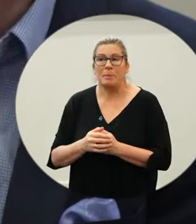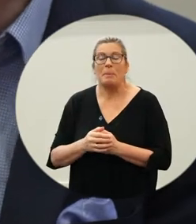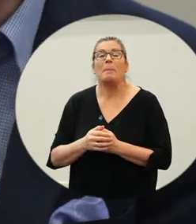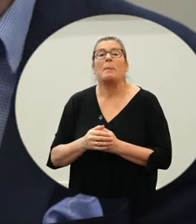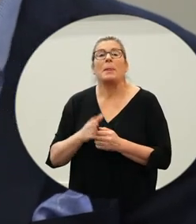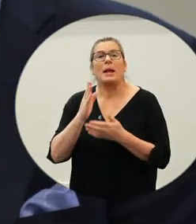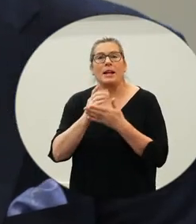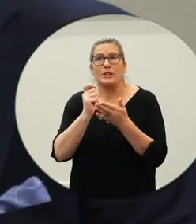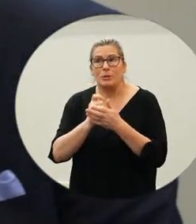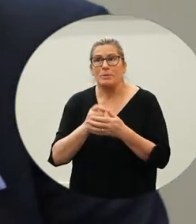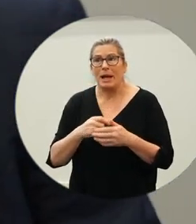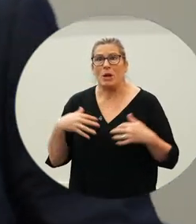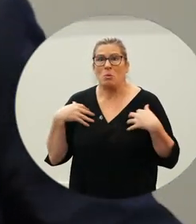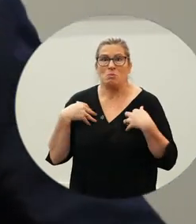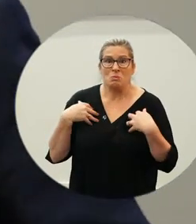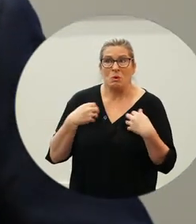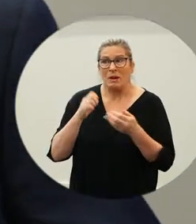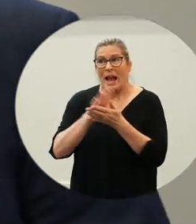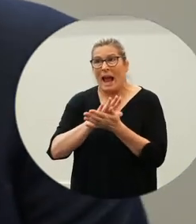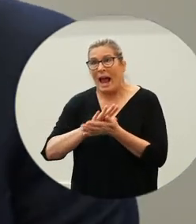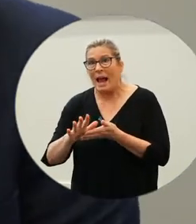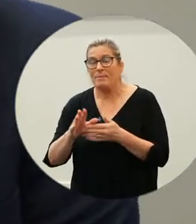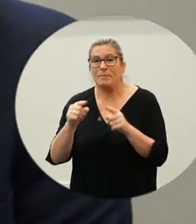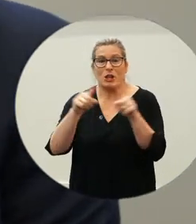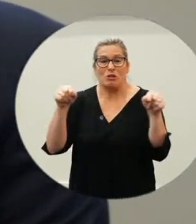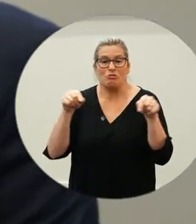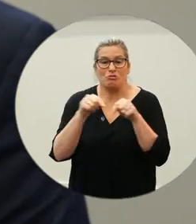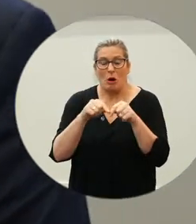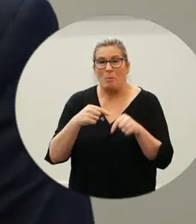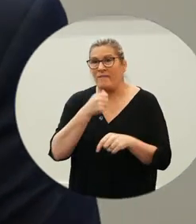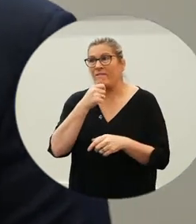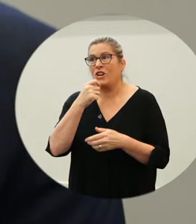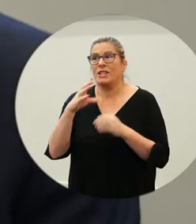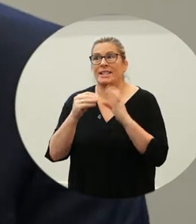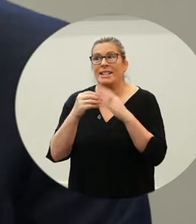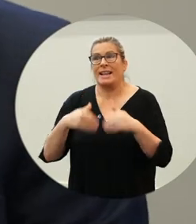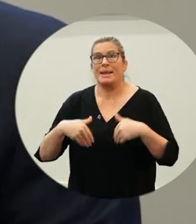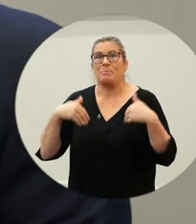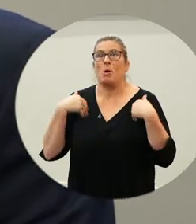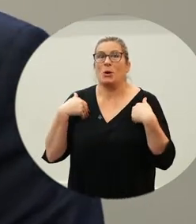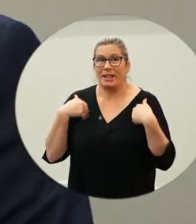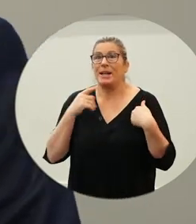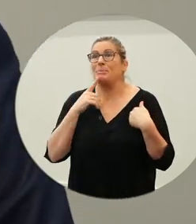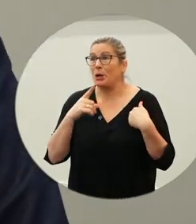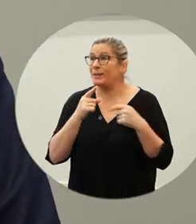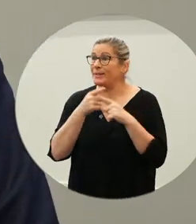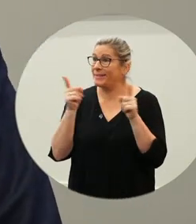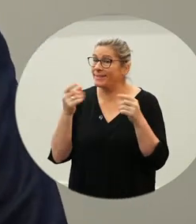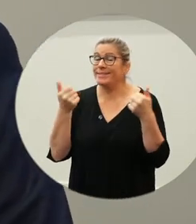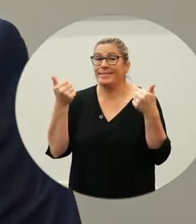fear that you're going to be facing an empty room here in a situation like this, being first act on in the morning. But,